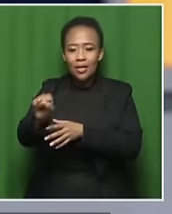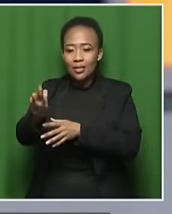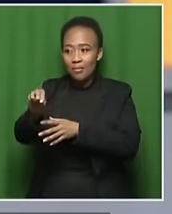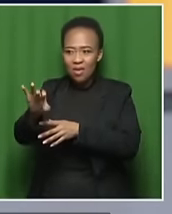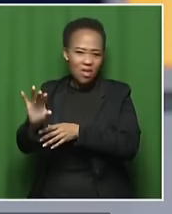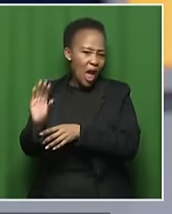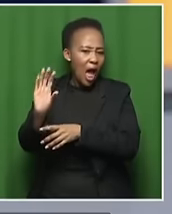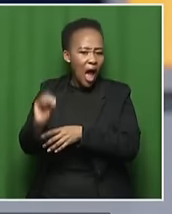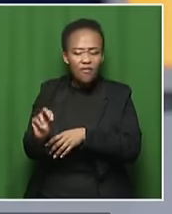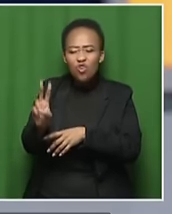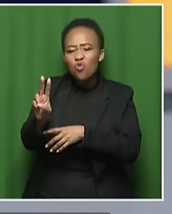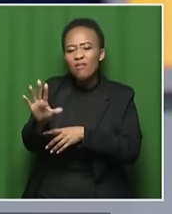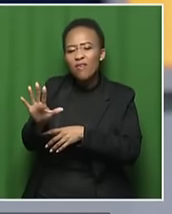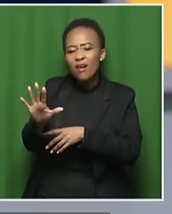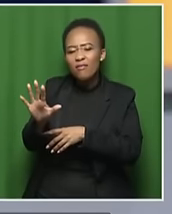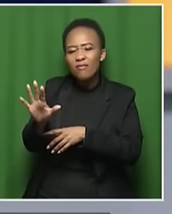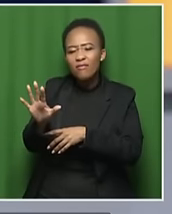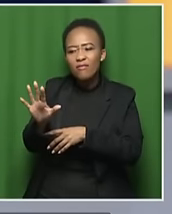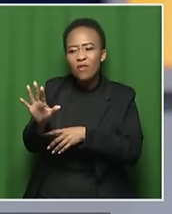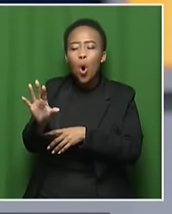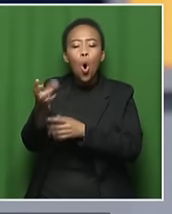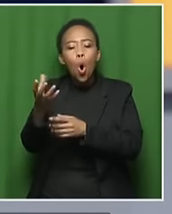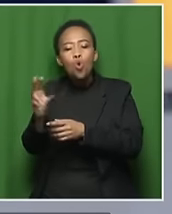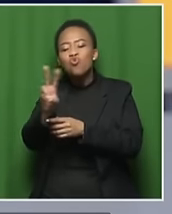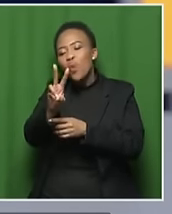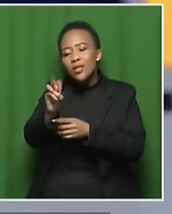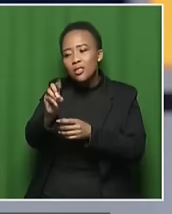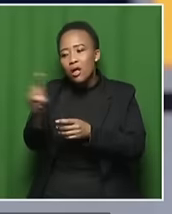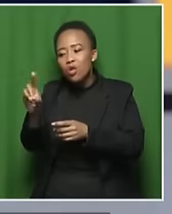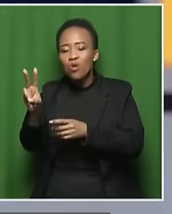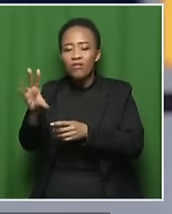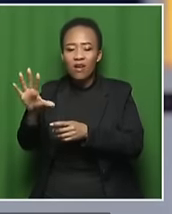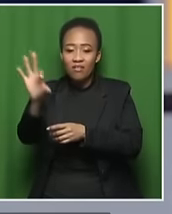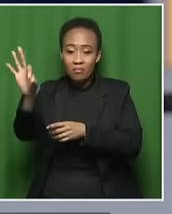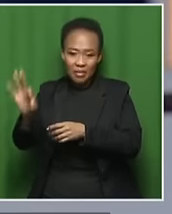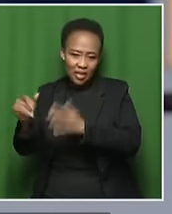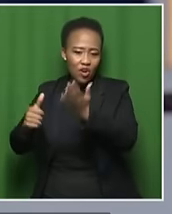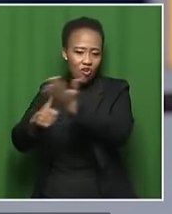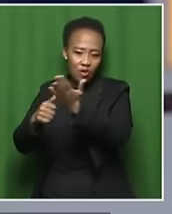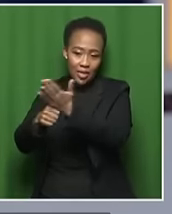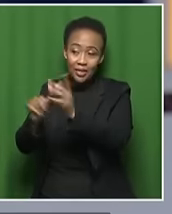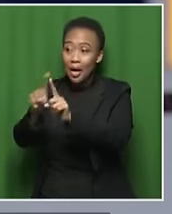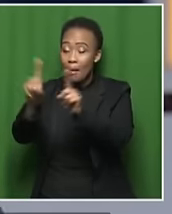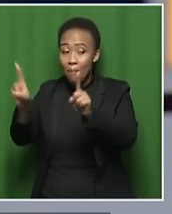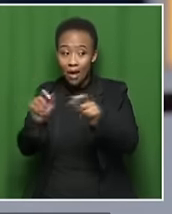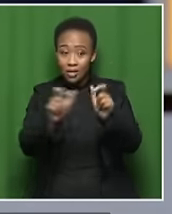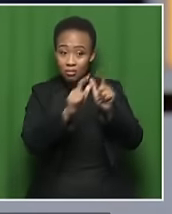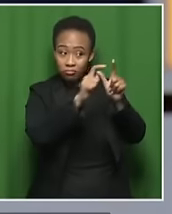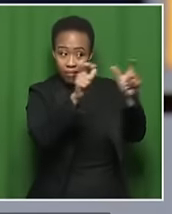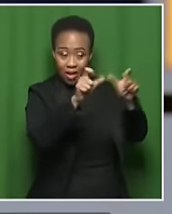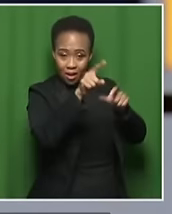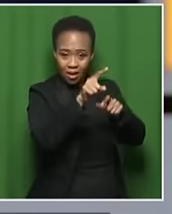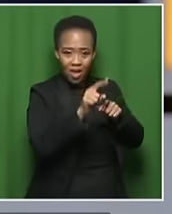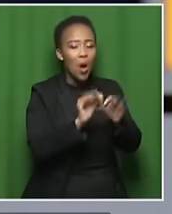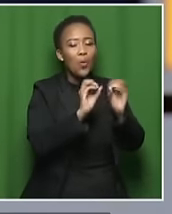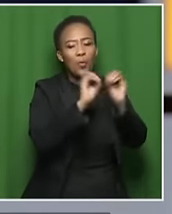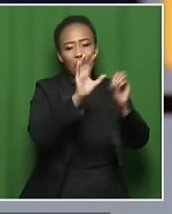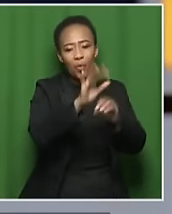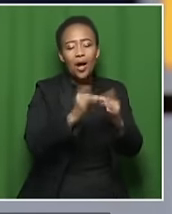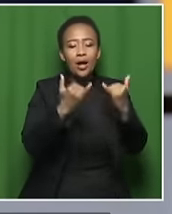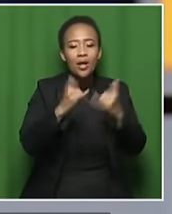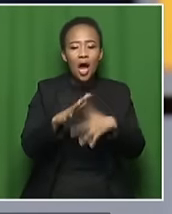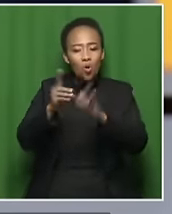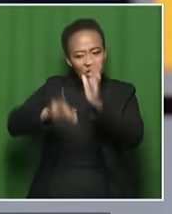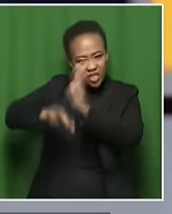25% of contribution to tax, and the rest of the SMMEs are not. So we need to develop SMMEs. When